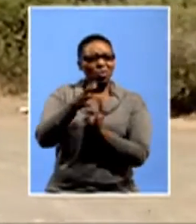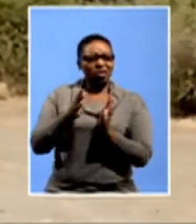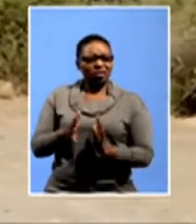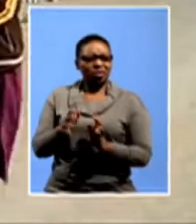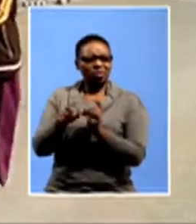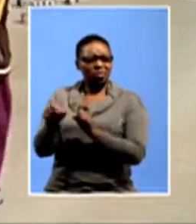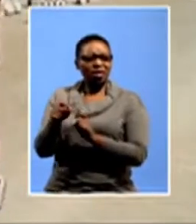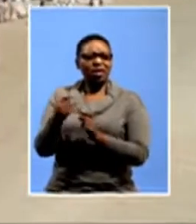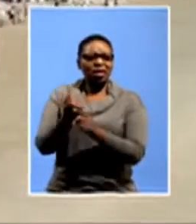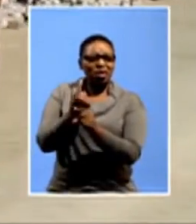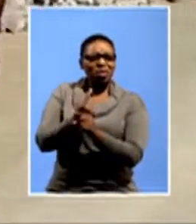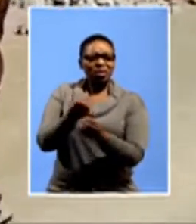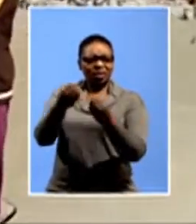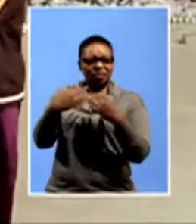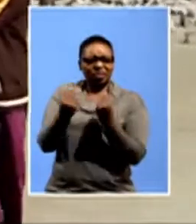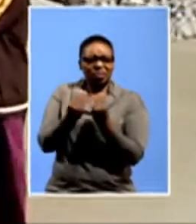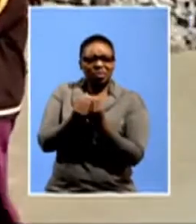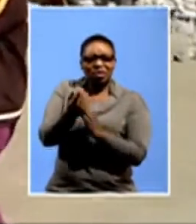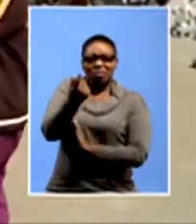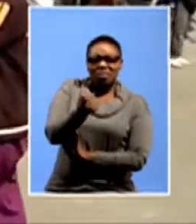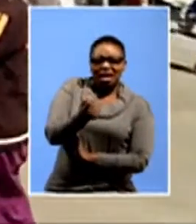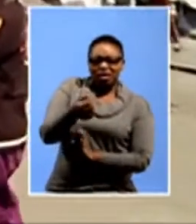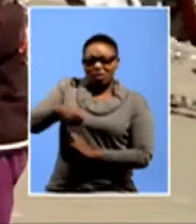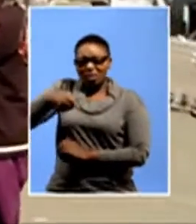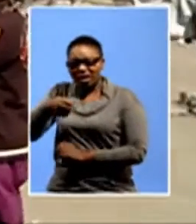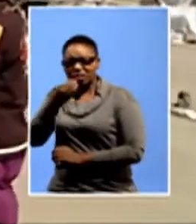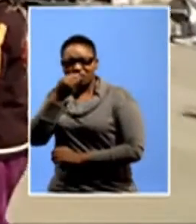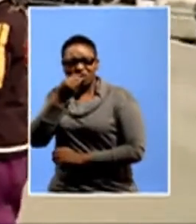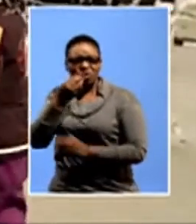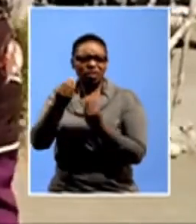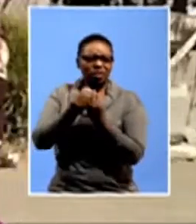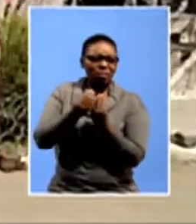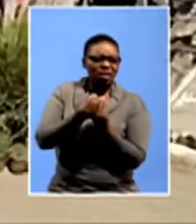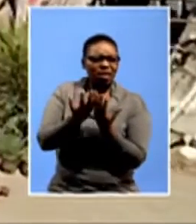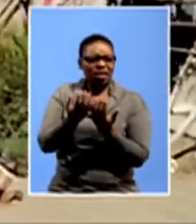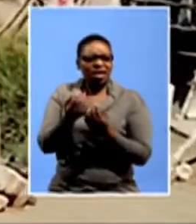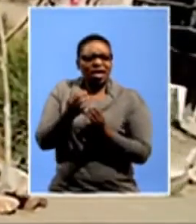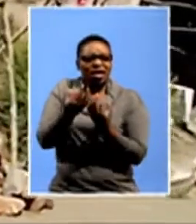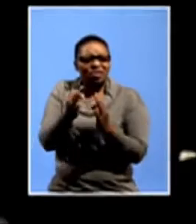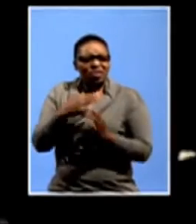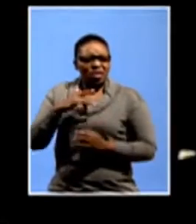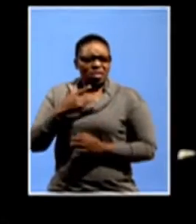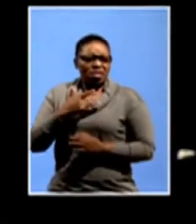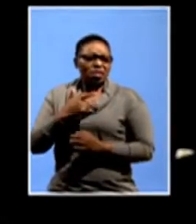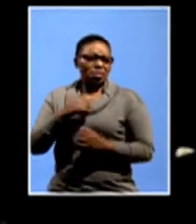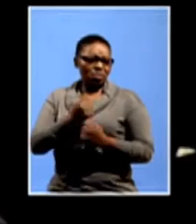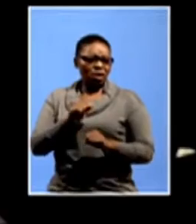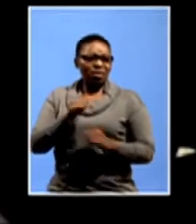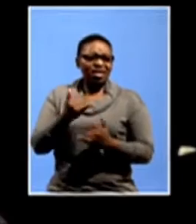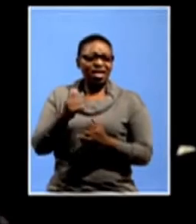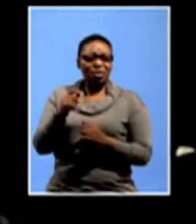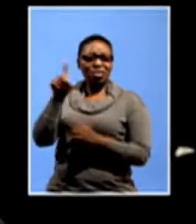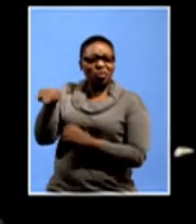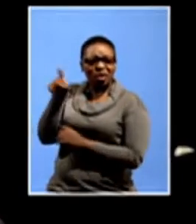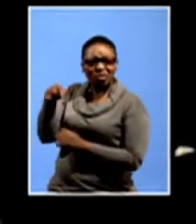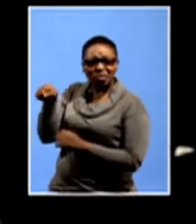moet iemand van die toeristen ontmoet ons. Geef ze maar voor ons iets geld of een pakje wat kost ons, dat is ons voor trots is